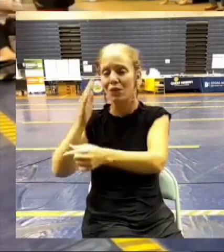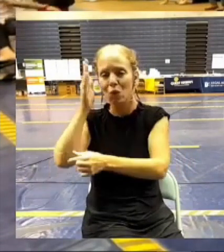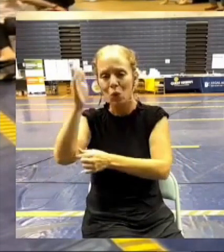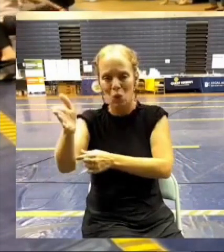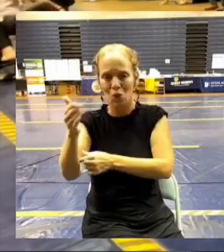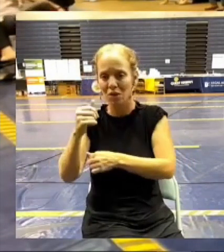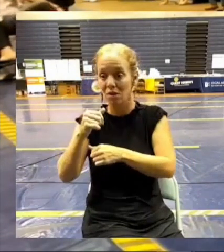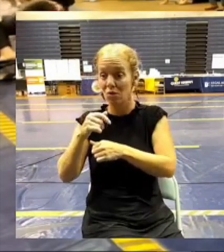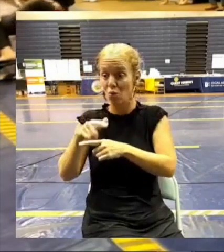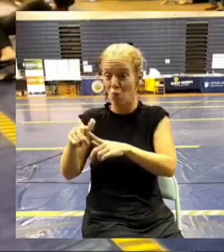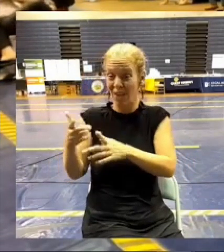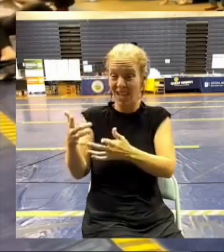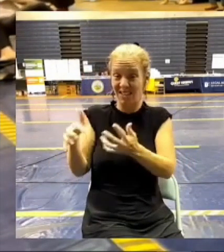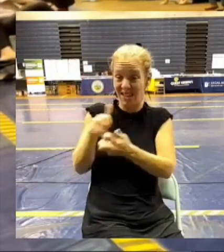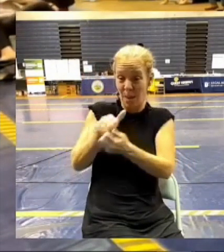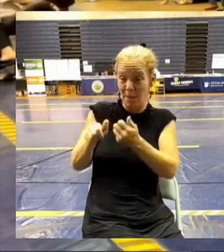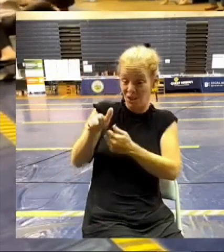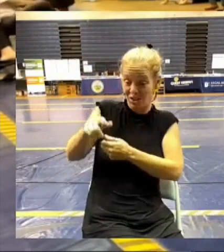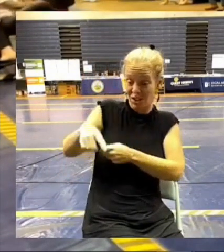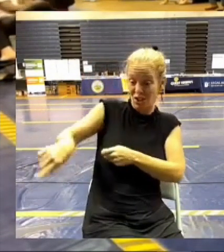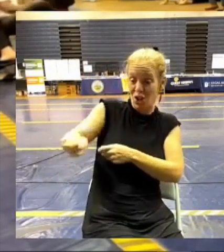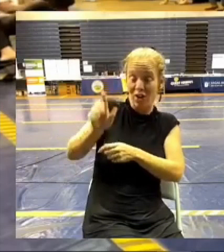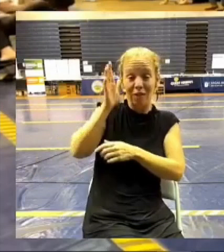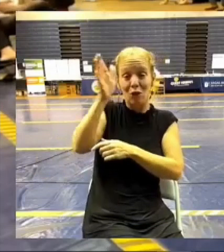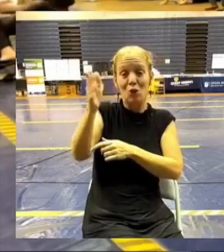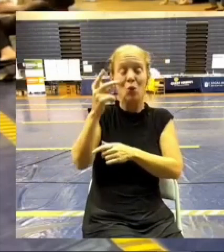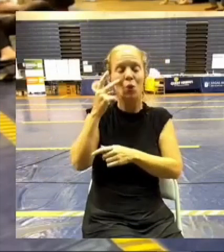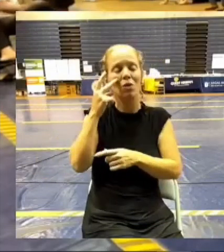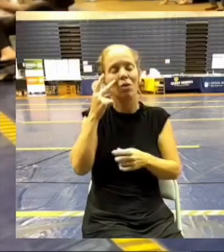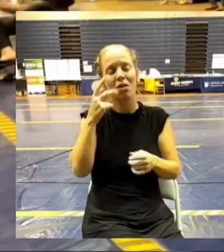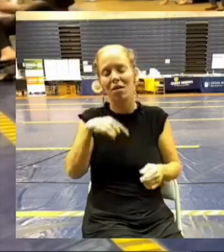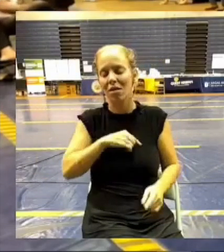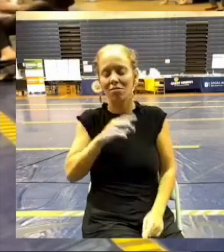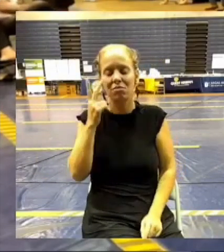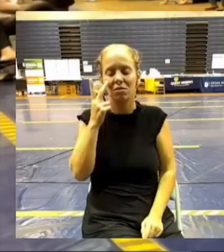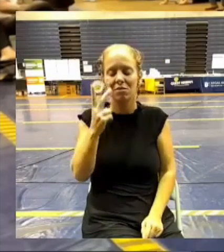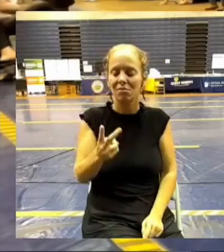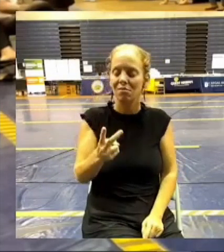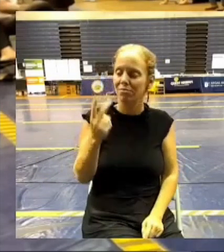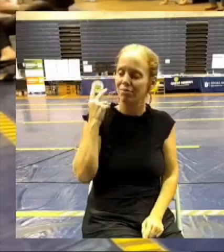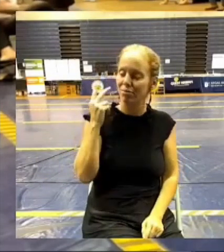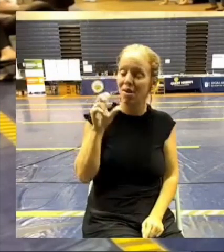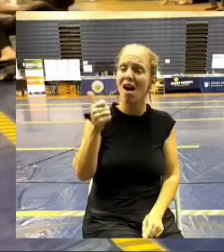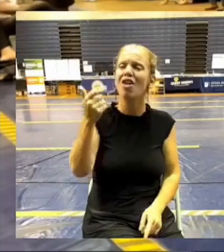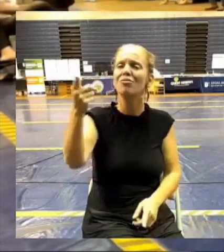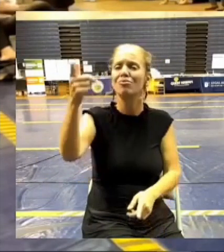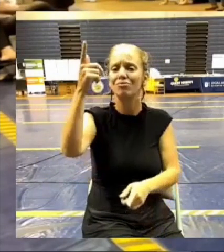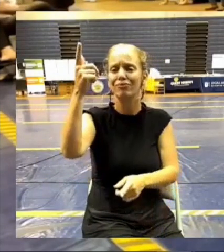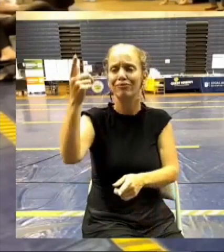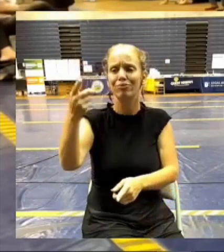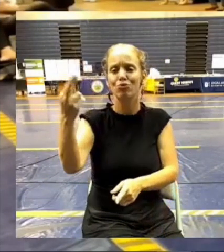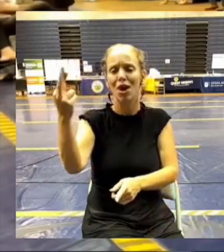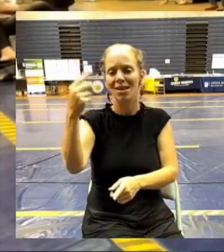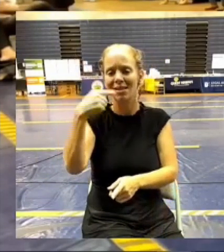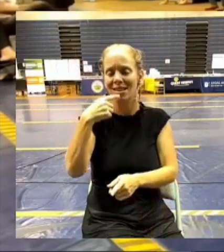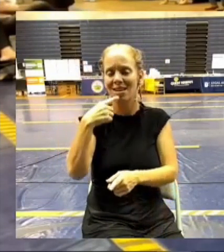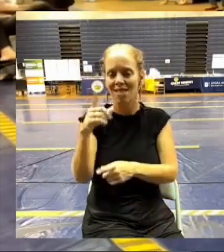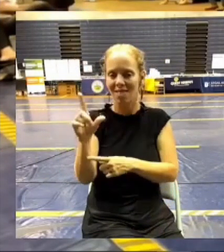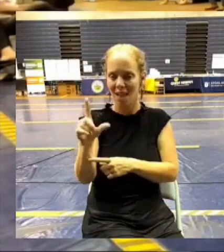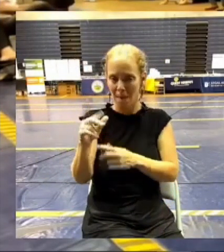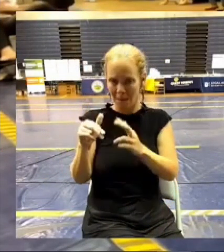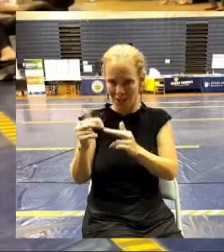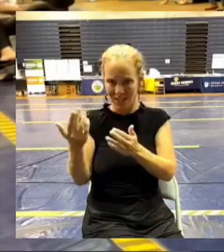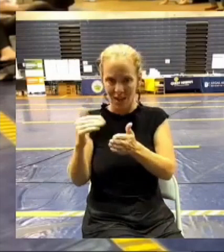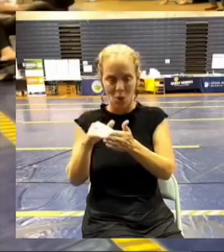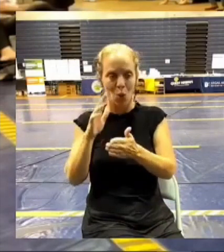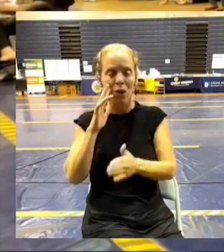grandkids. If we jeopardize their future, we're going to turn around and look at this day, as the brother said over there, that we rebuilding